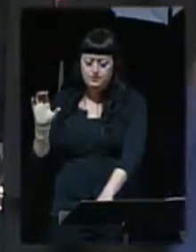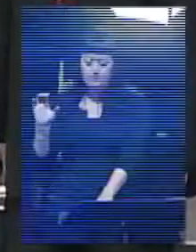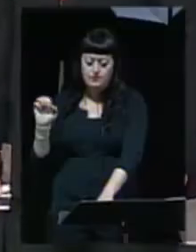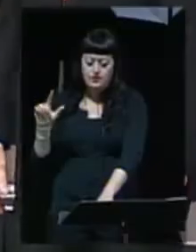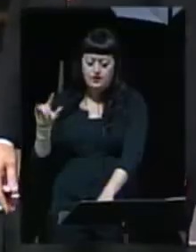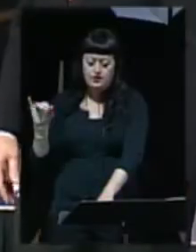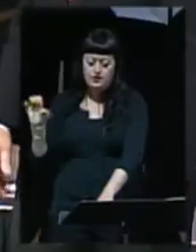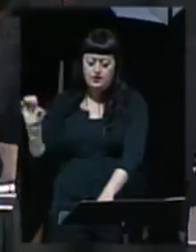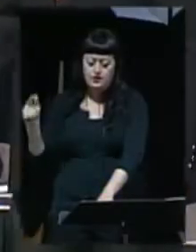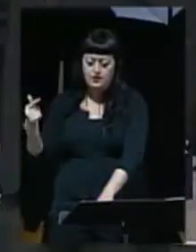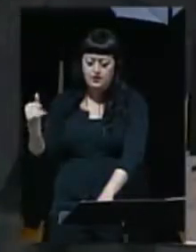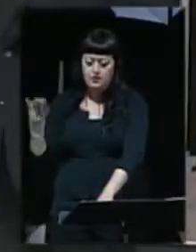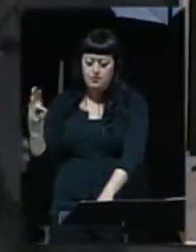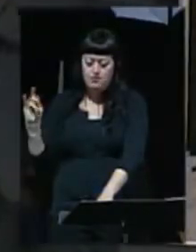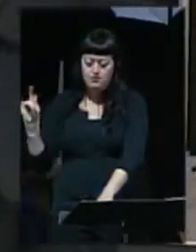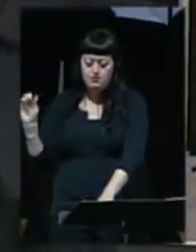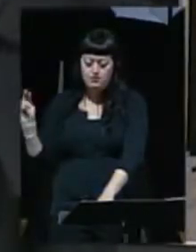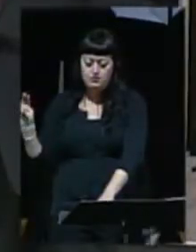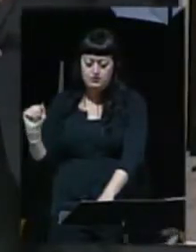Callie Gibbons.